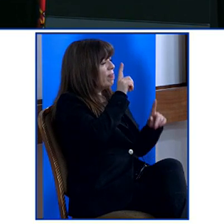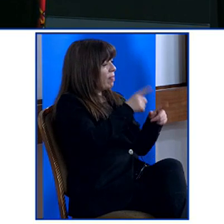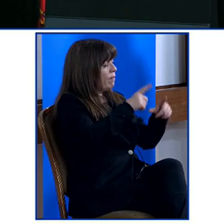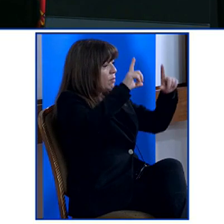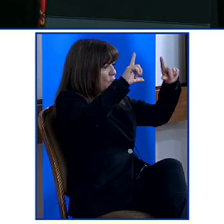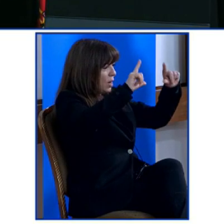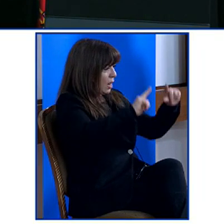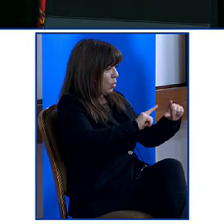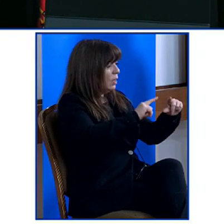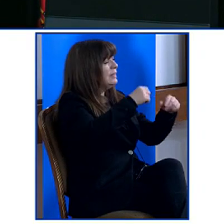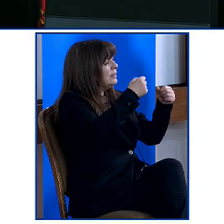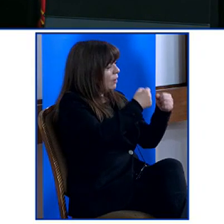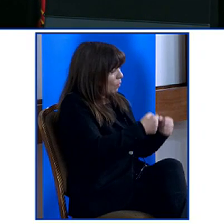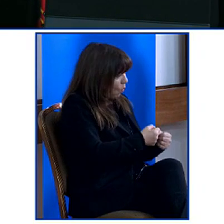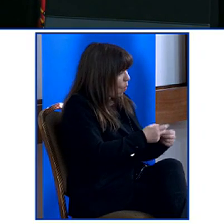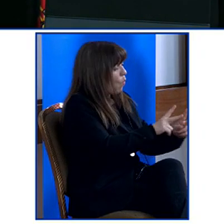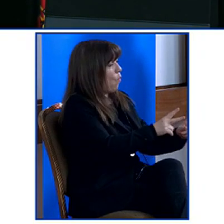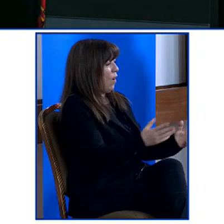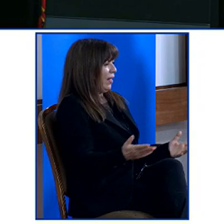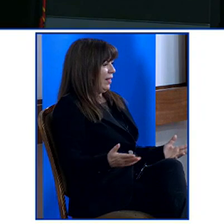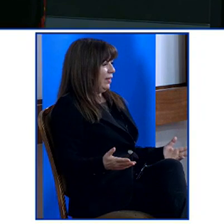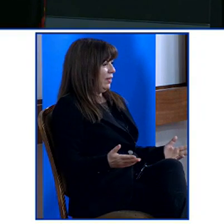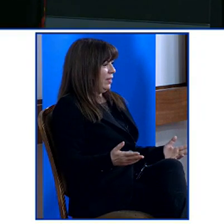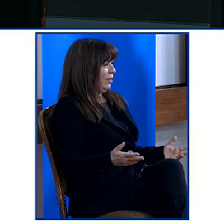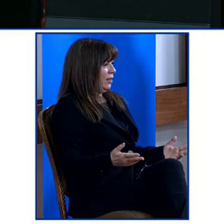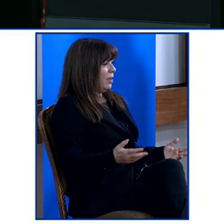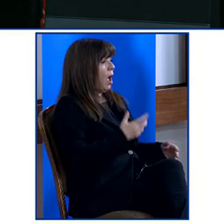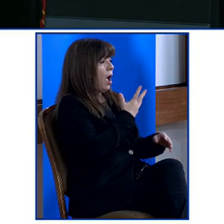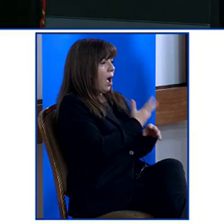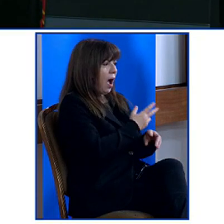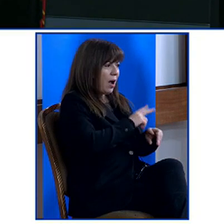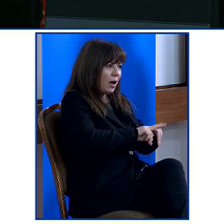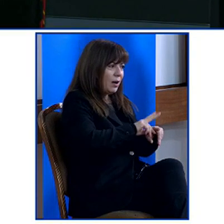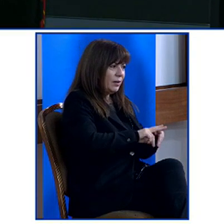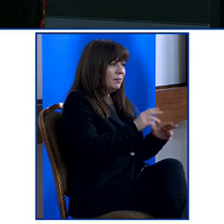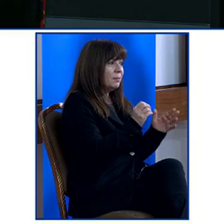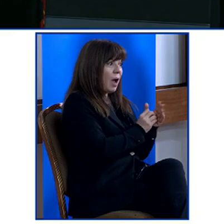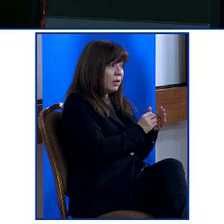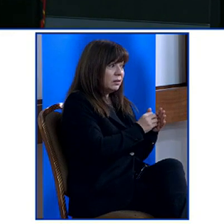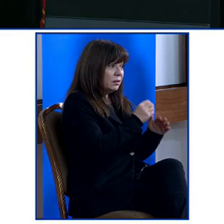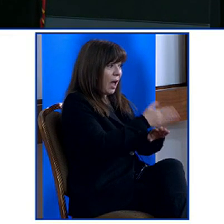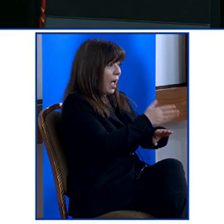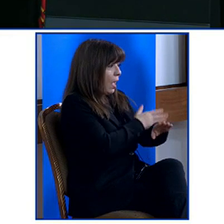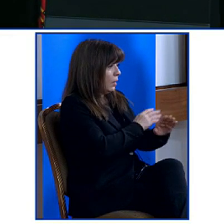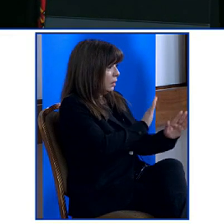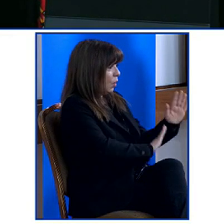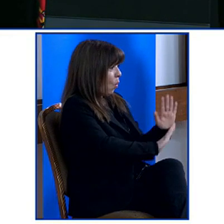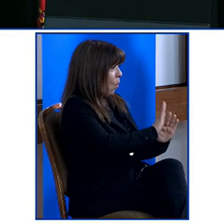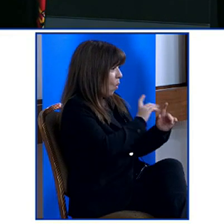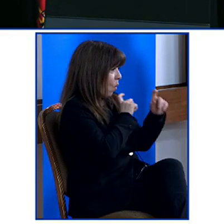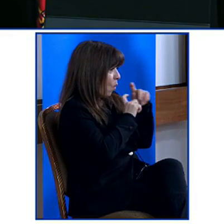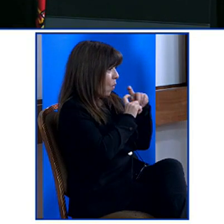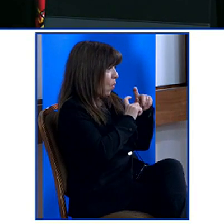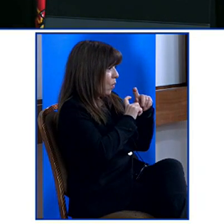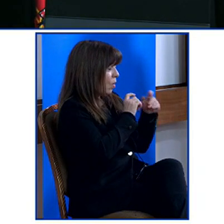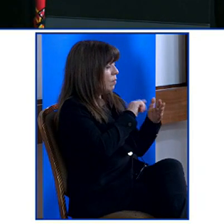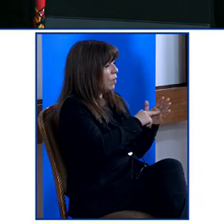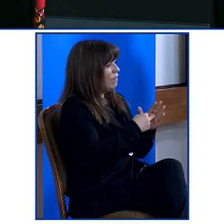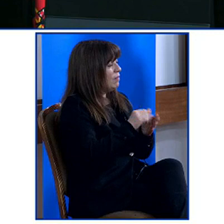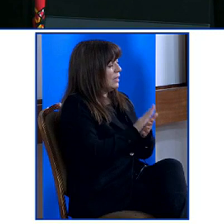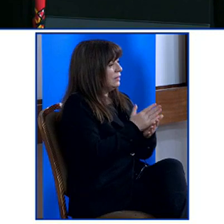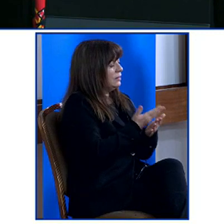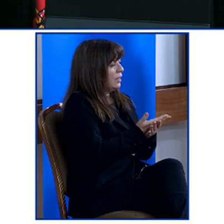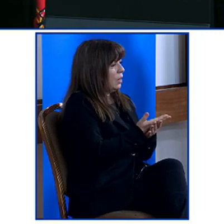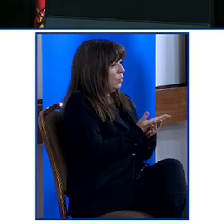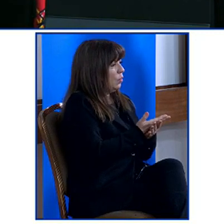care differently and do more to prevent ill health in the first place. Bupa's commitment to sustainability